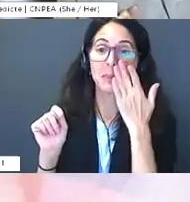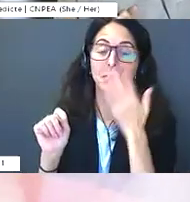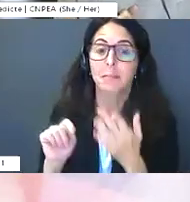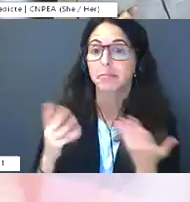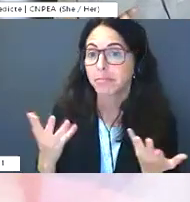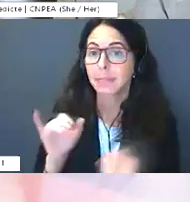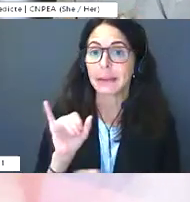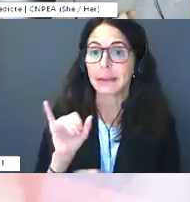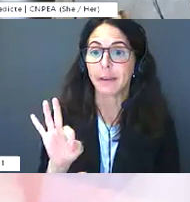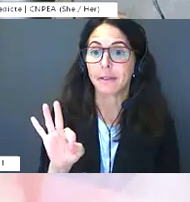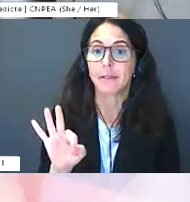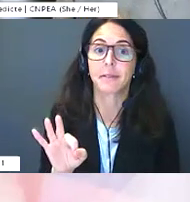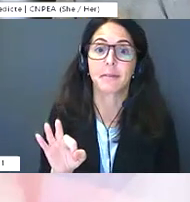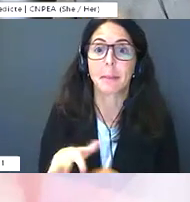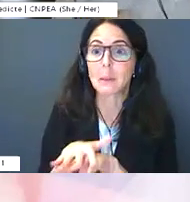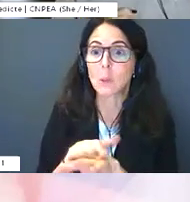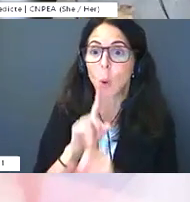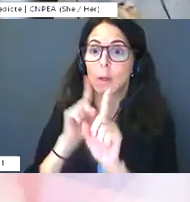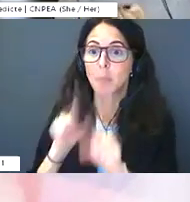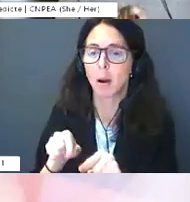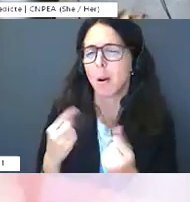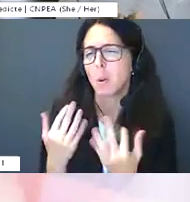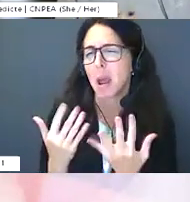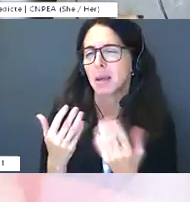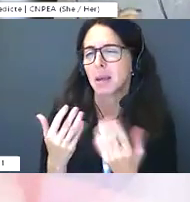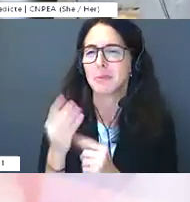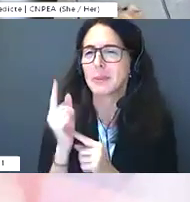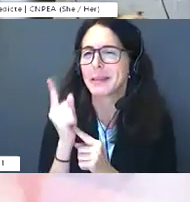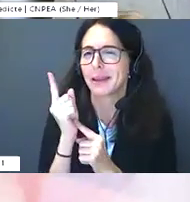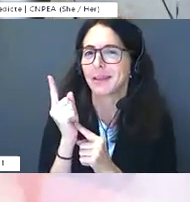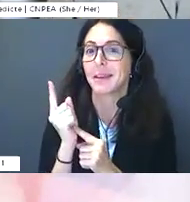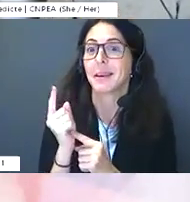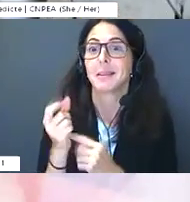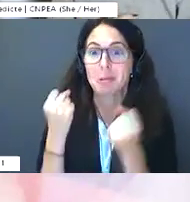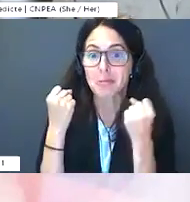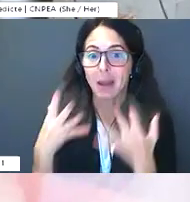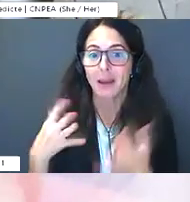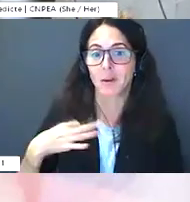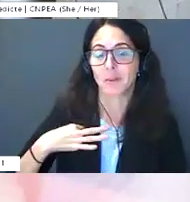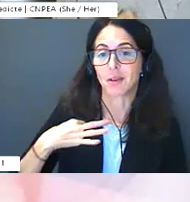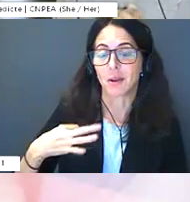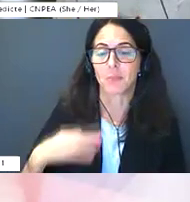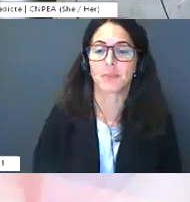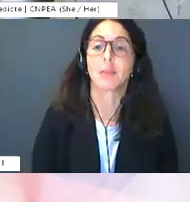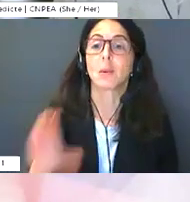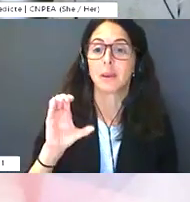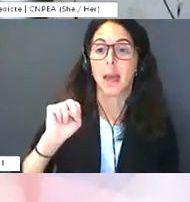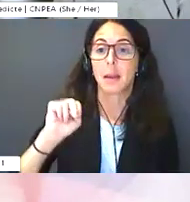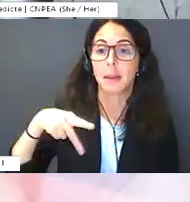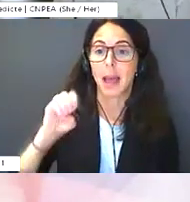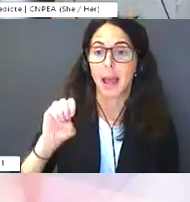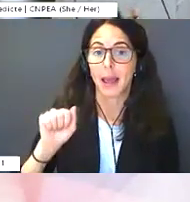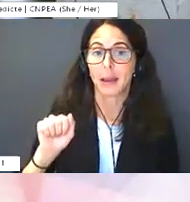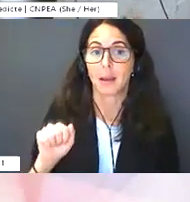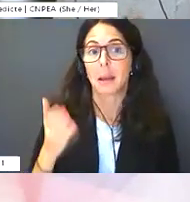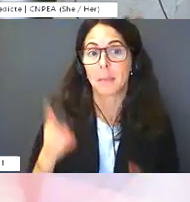I don't respond right away, just give me a couple of seconds. There are many of you. But to introduce the NPA that you probably know if